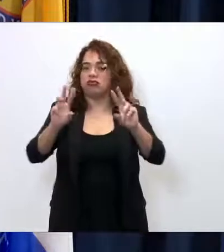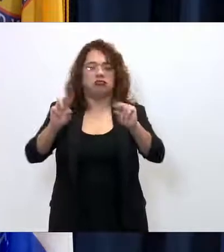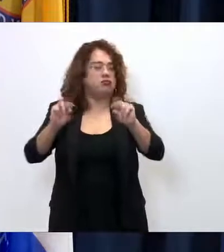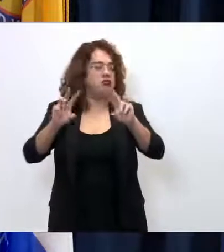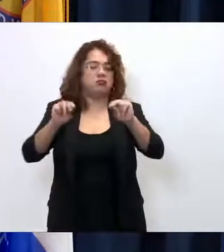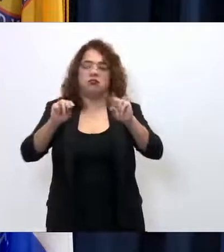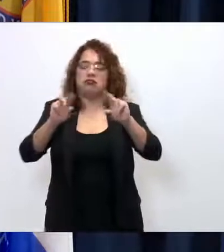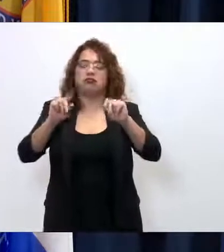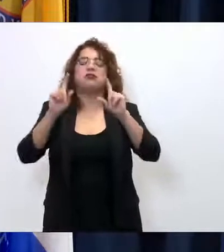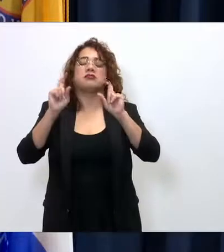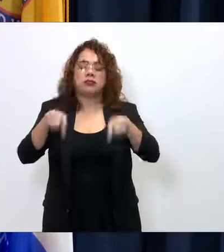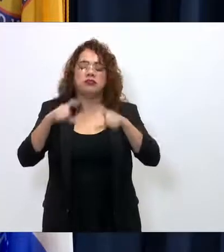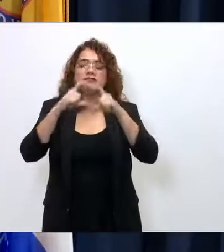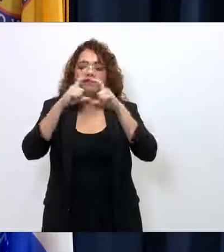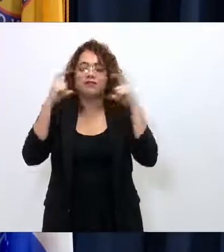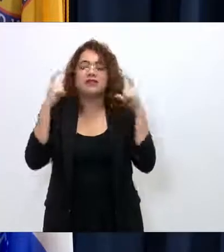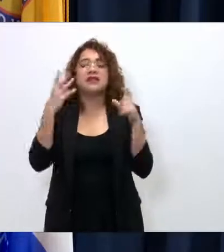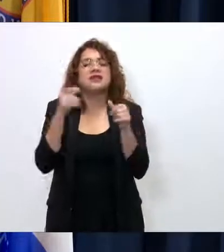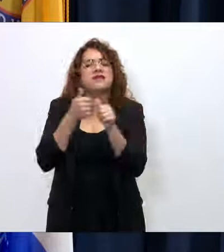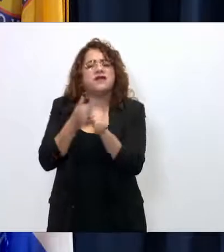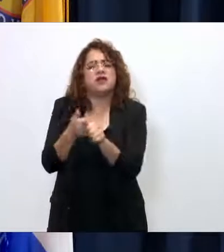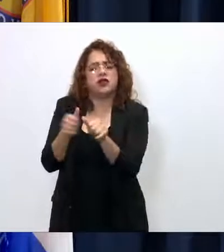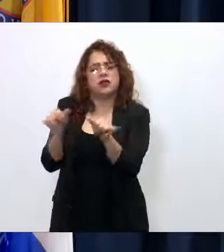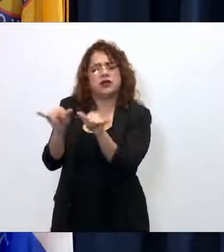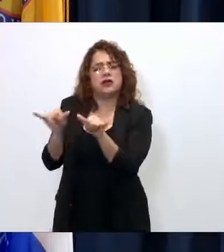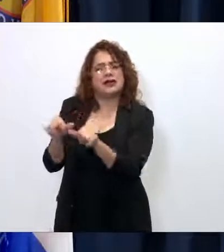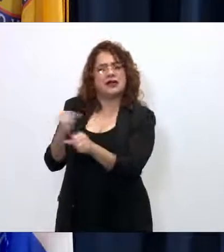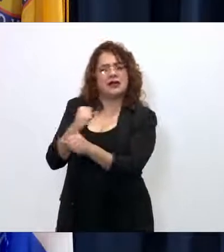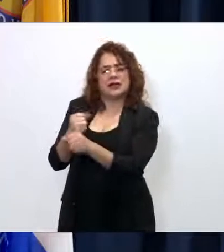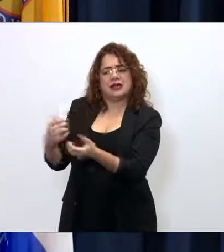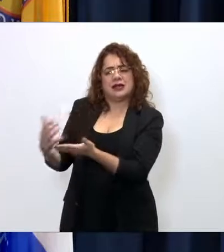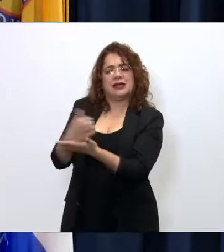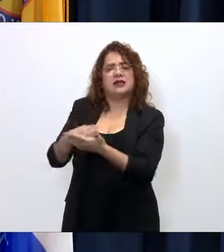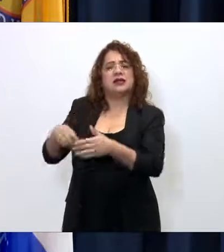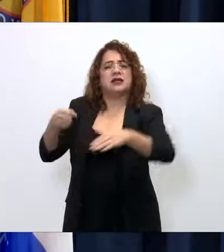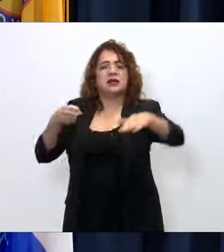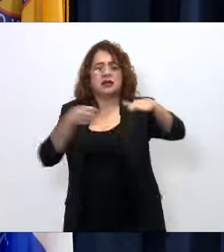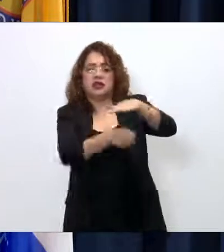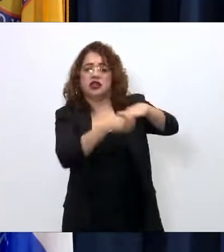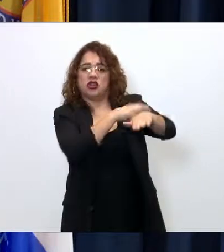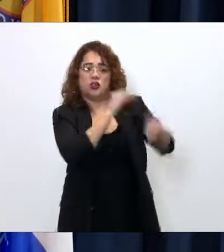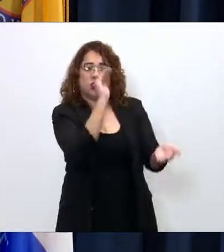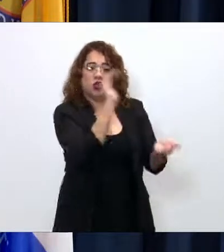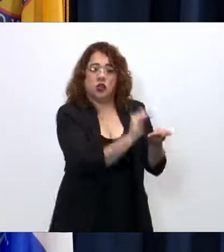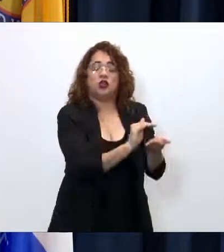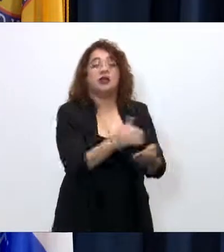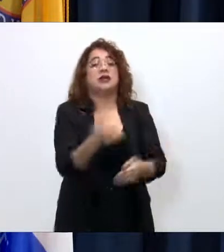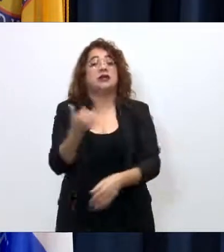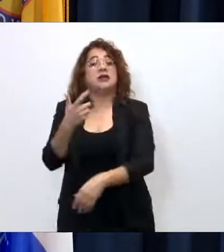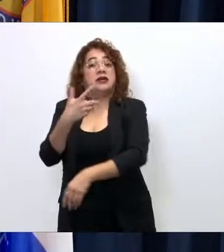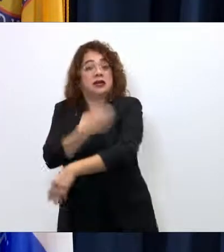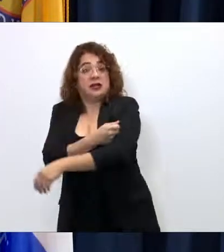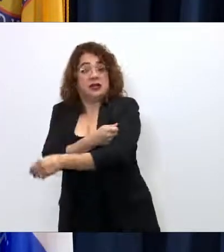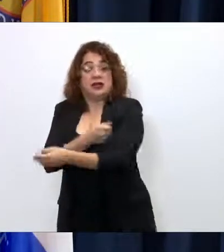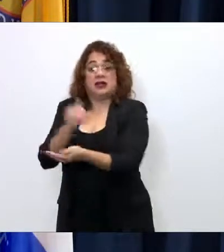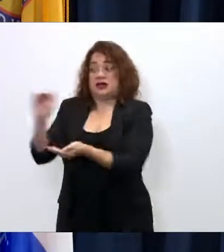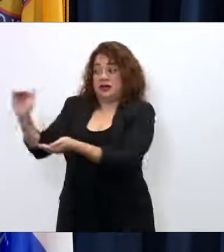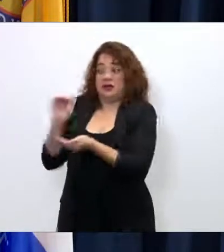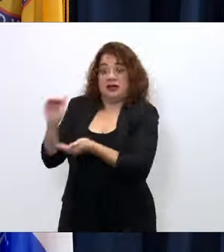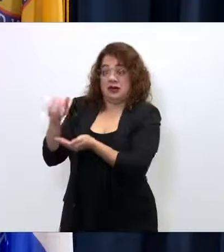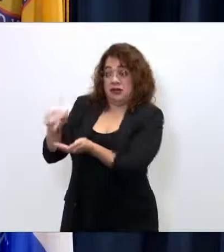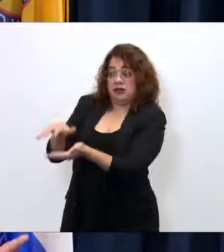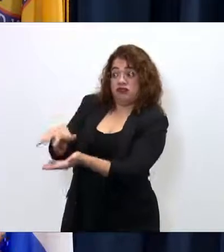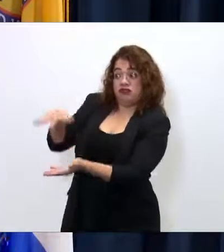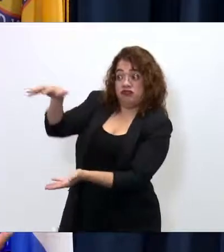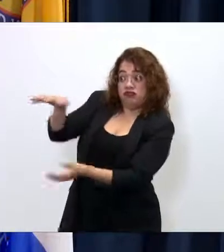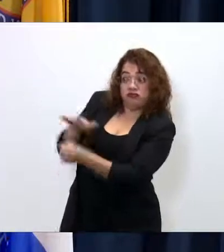couple metrics and hospitalizations remain low and vaccine supply is sufficient, then the state is really going